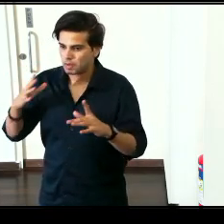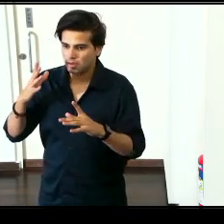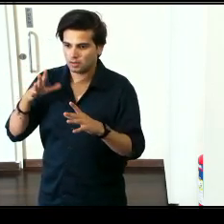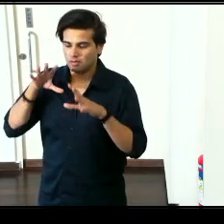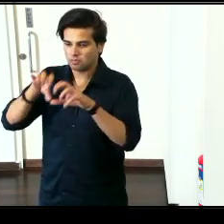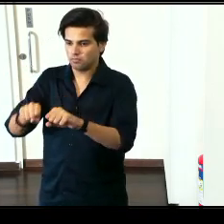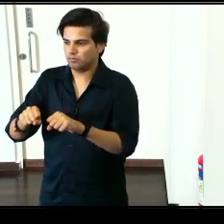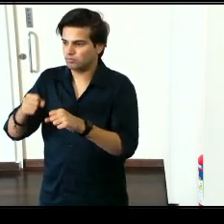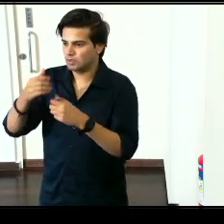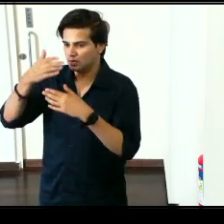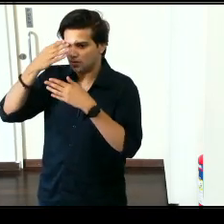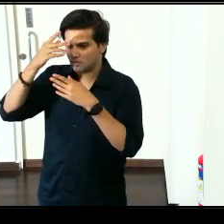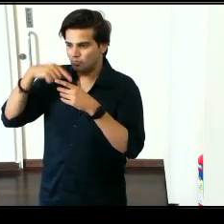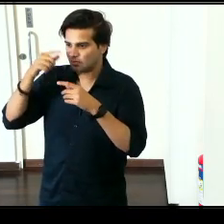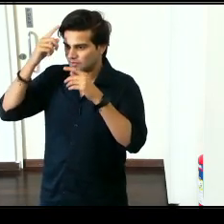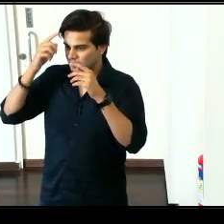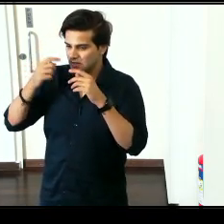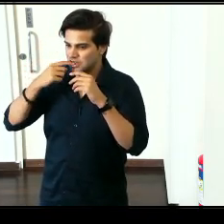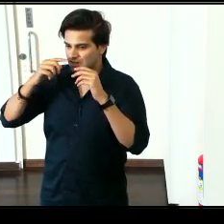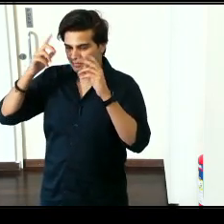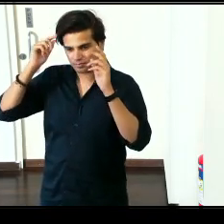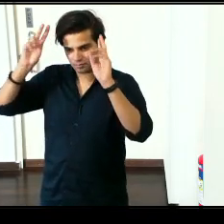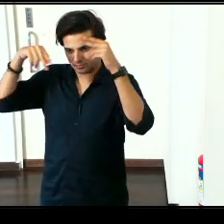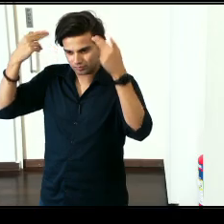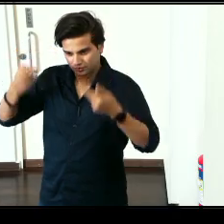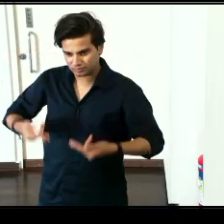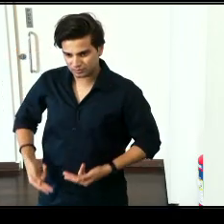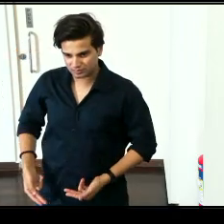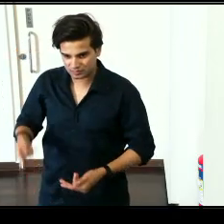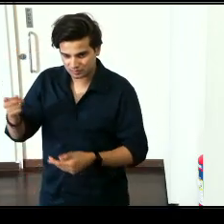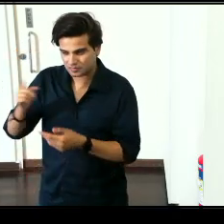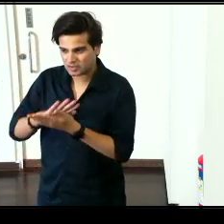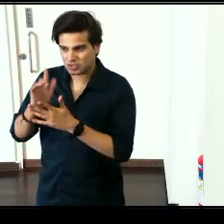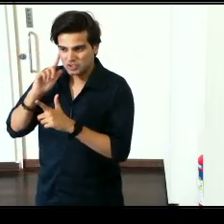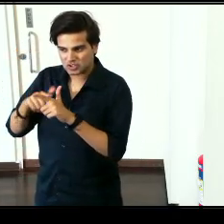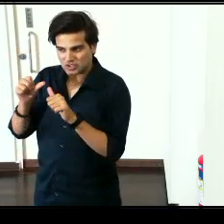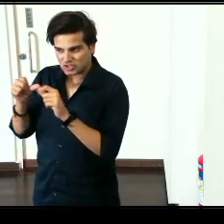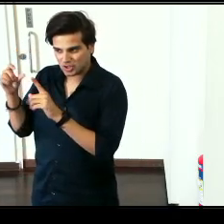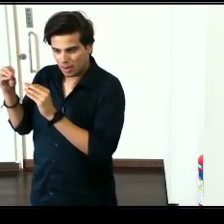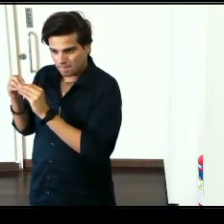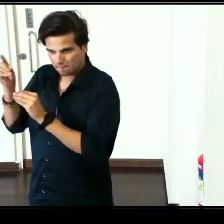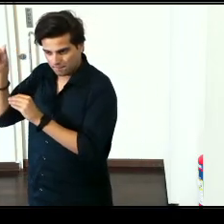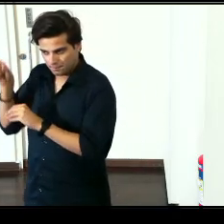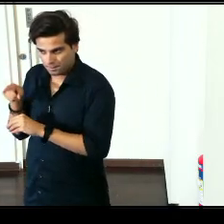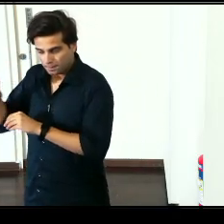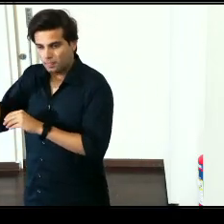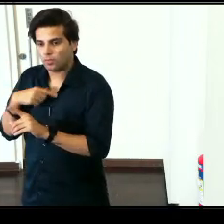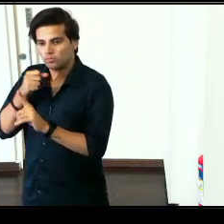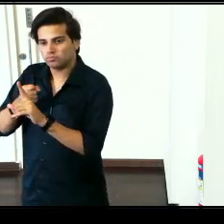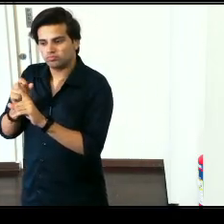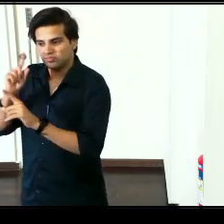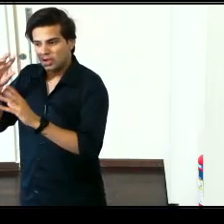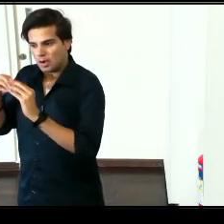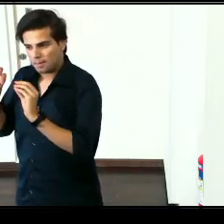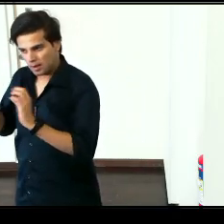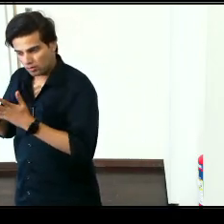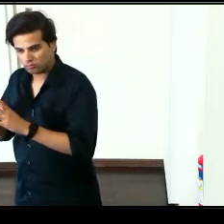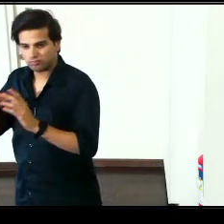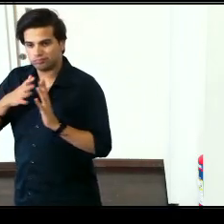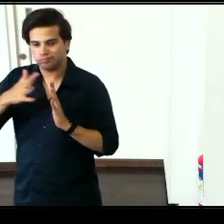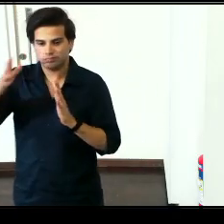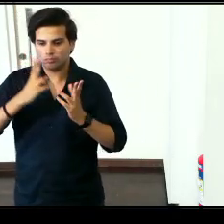hijabi women in Bangalore to begin with, and then it had a life of its own once it went to the court. Next, please.